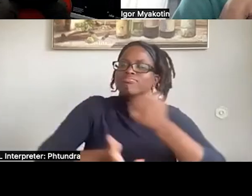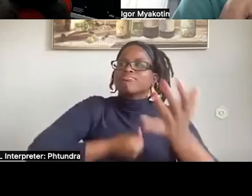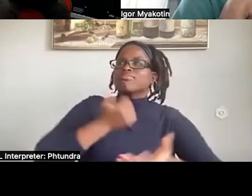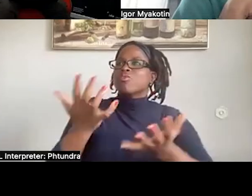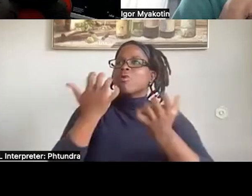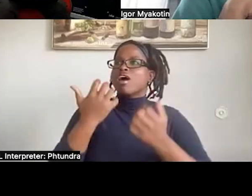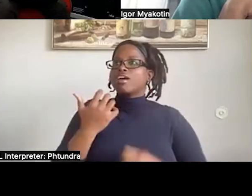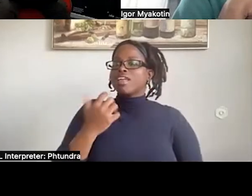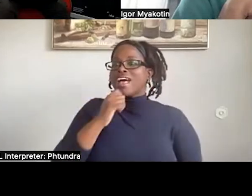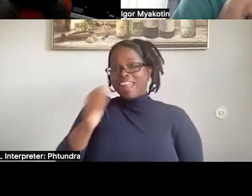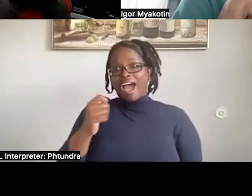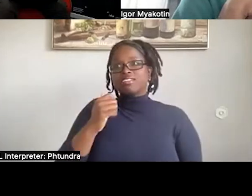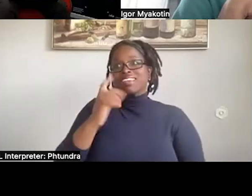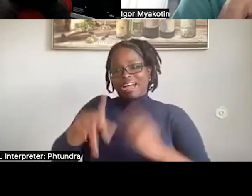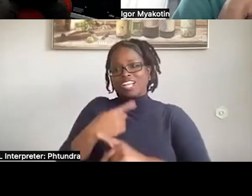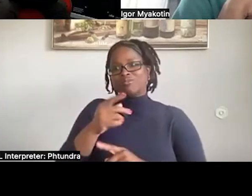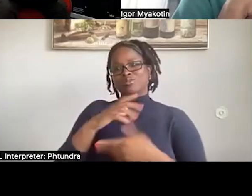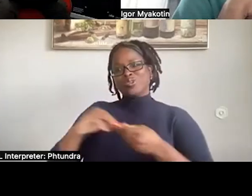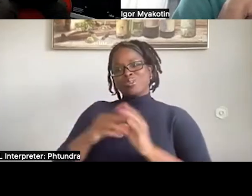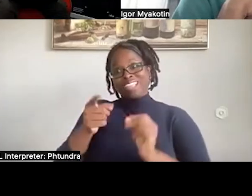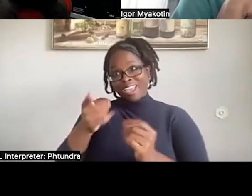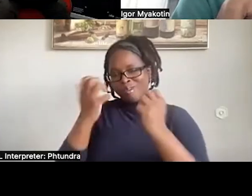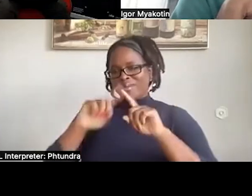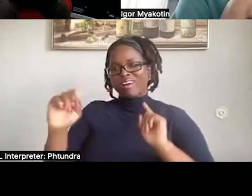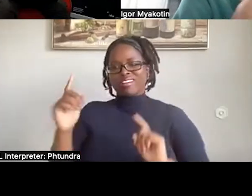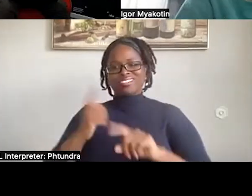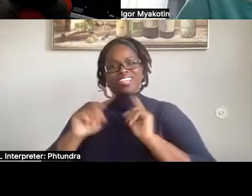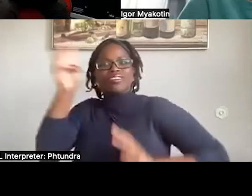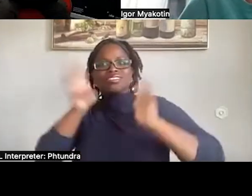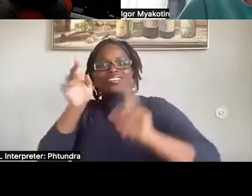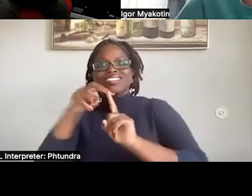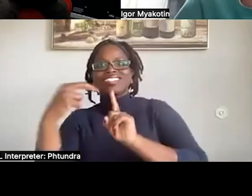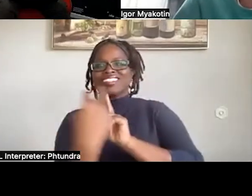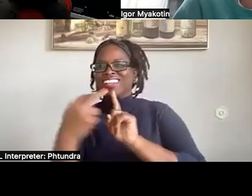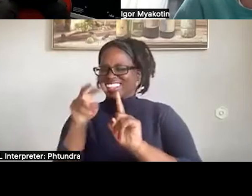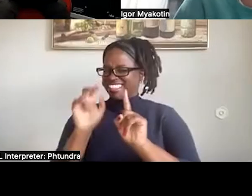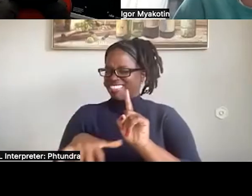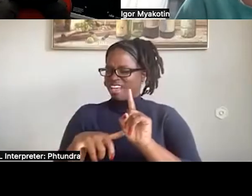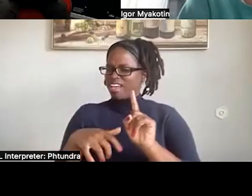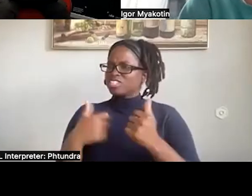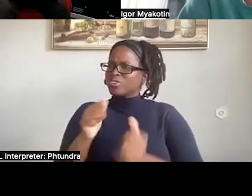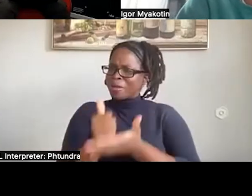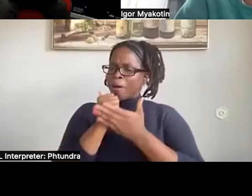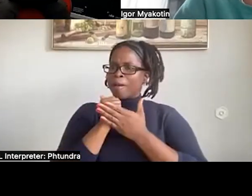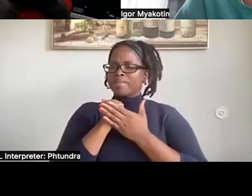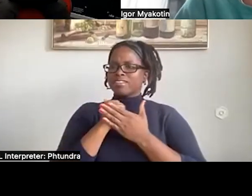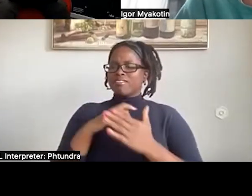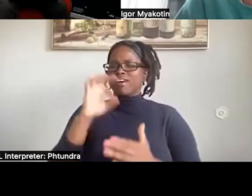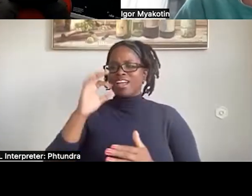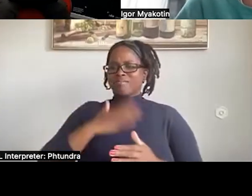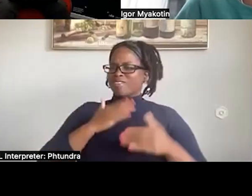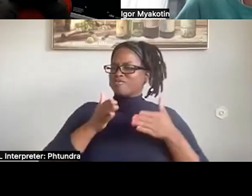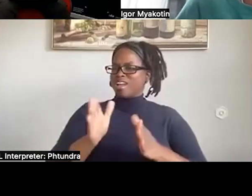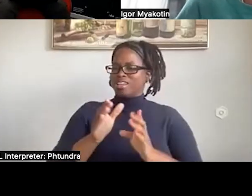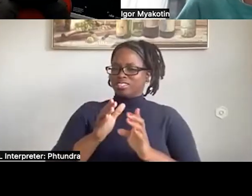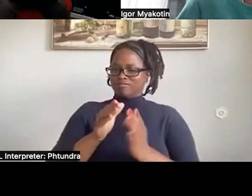story, or spend a bit of time with me and understand and try to help me to find my direction, a